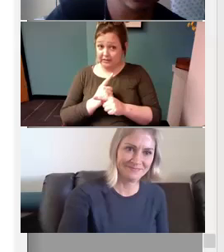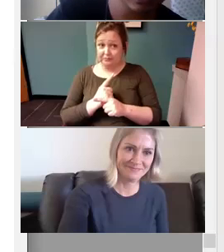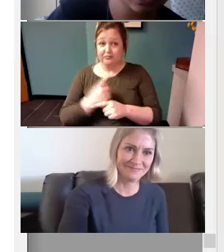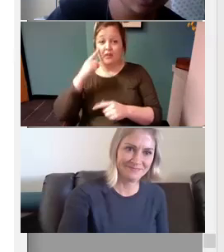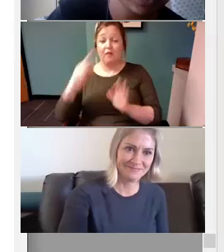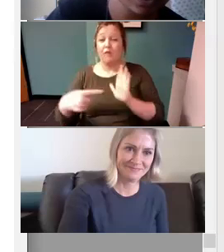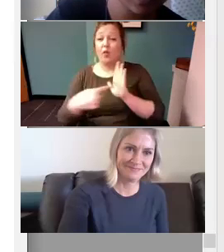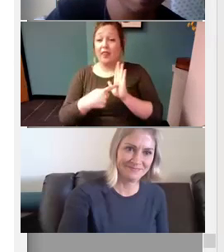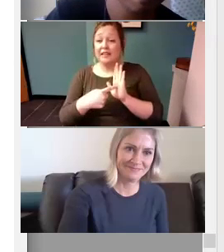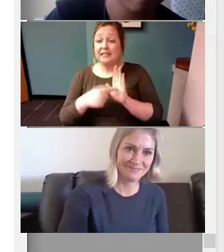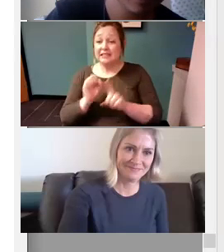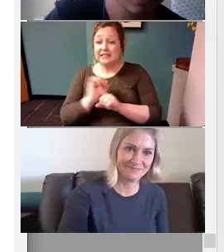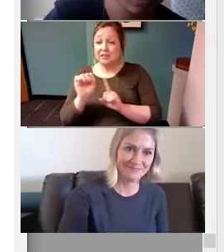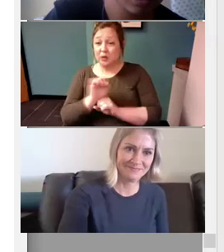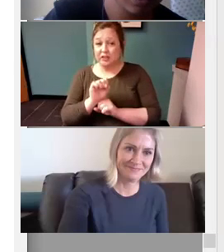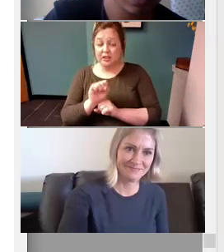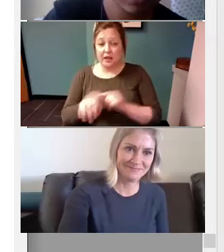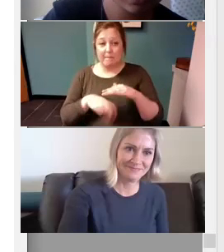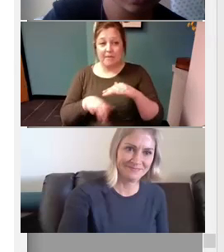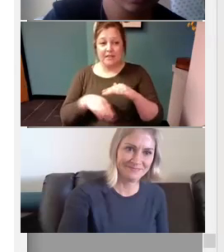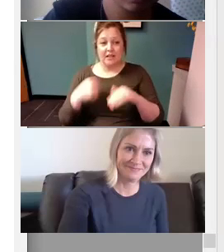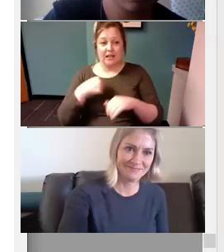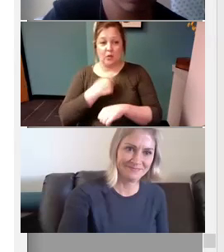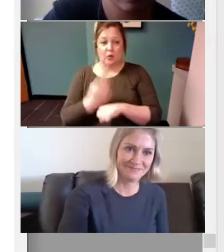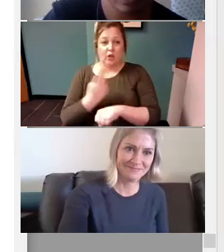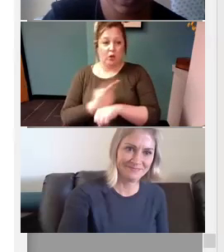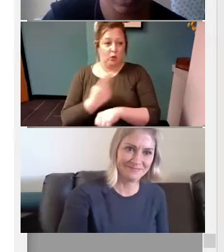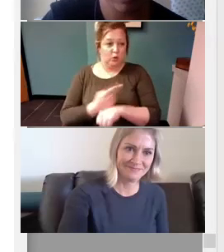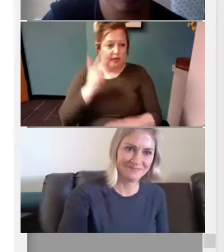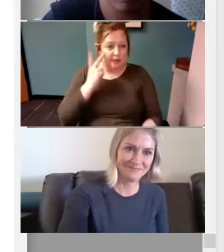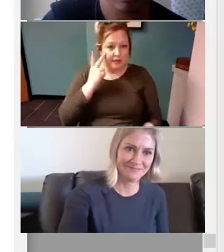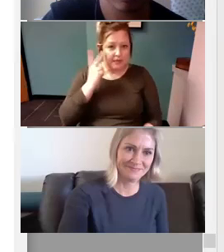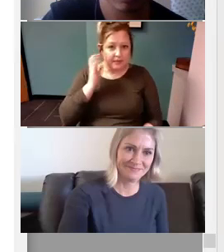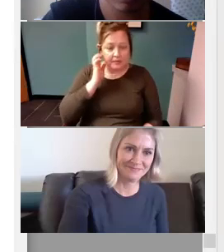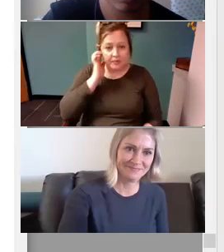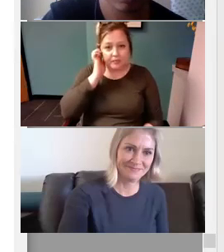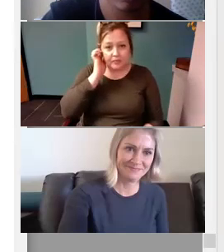we basically used, let's see, we have a